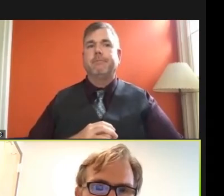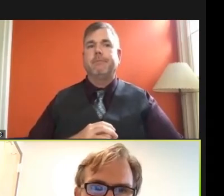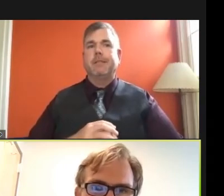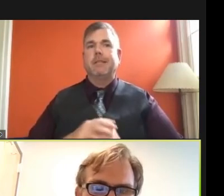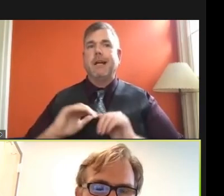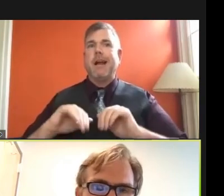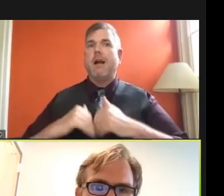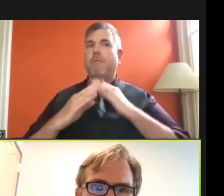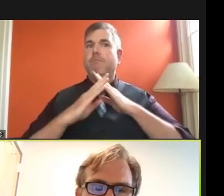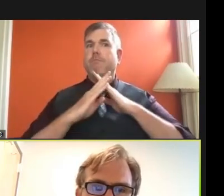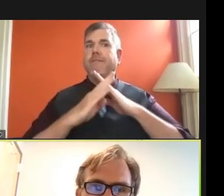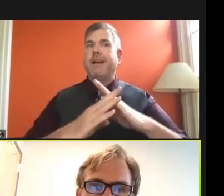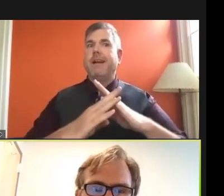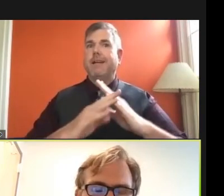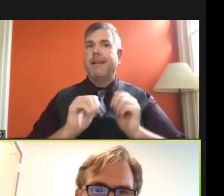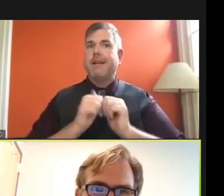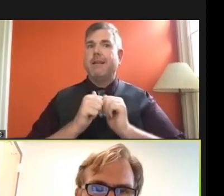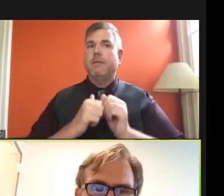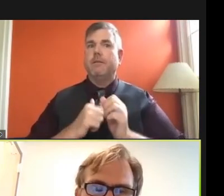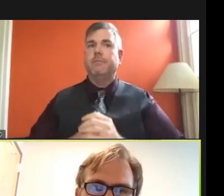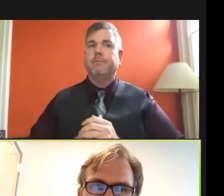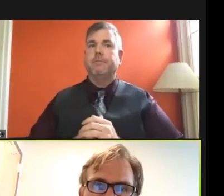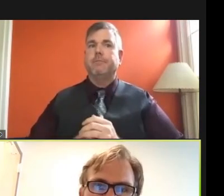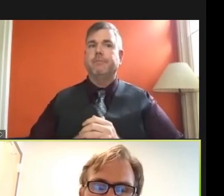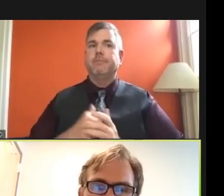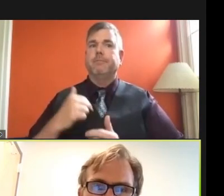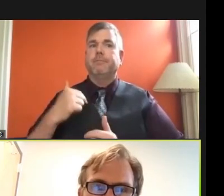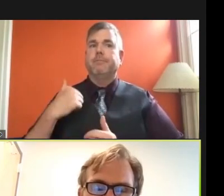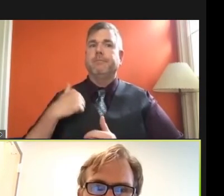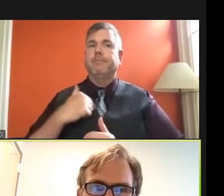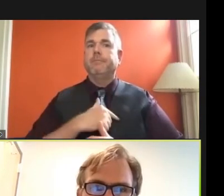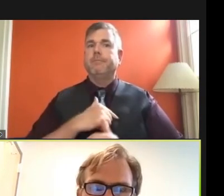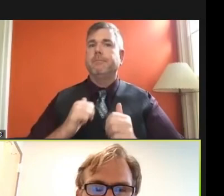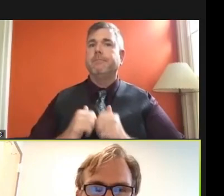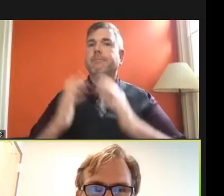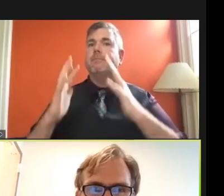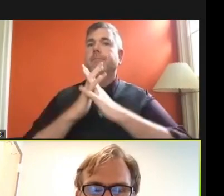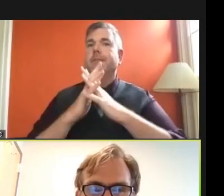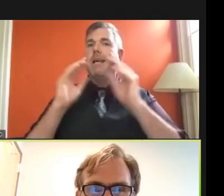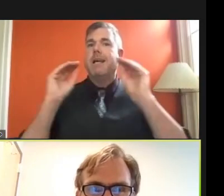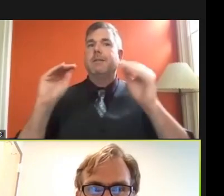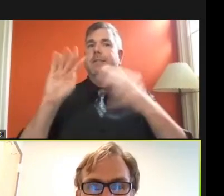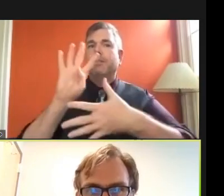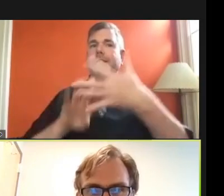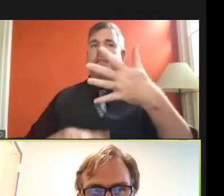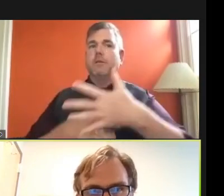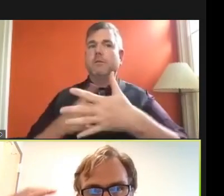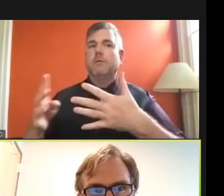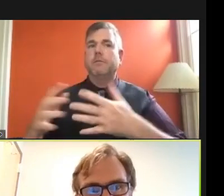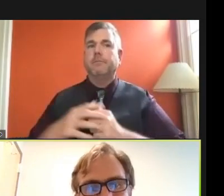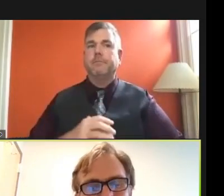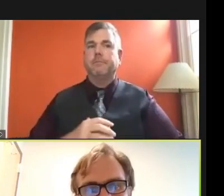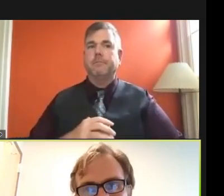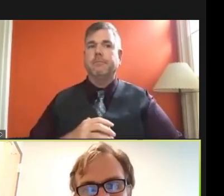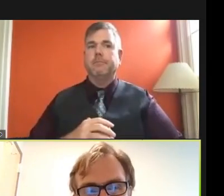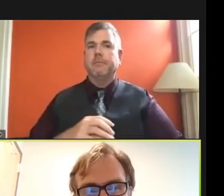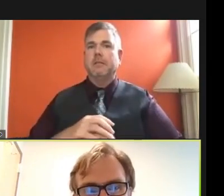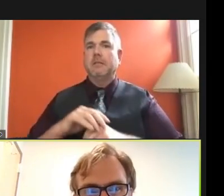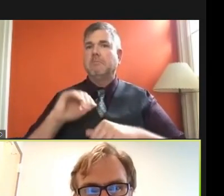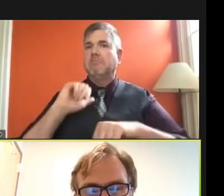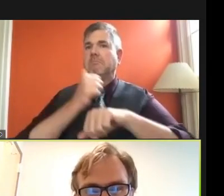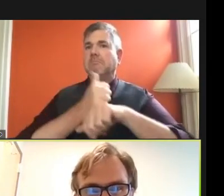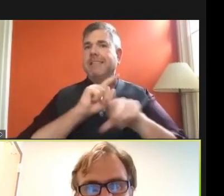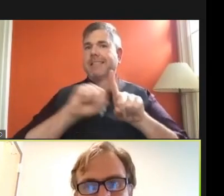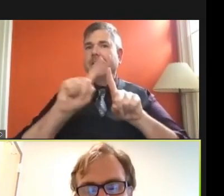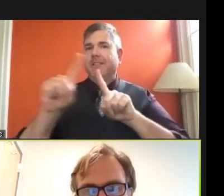that there's the proper screenings, that children are cohorted. And we've developed a set of 30 specific